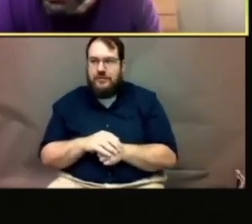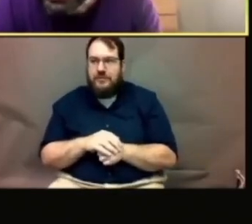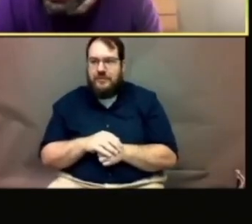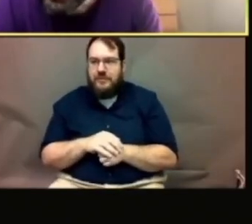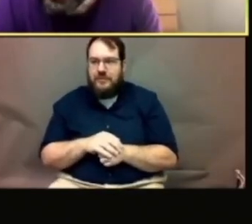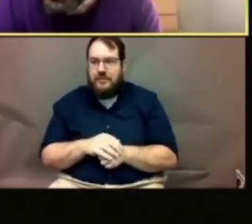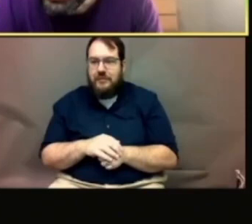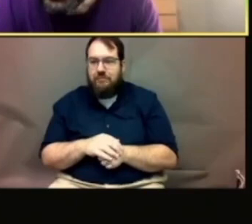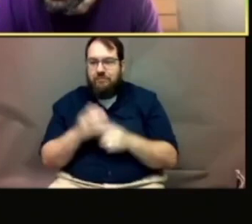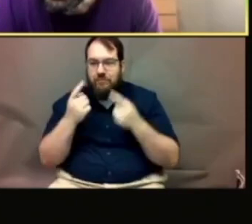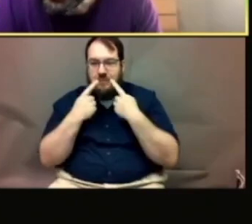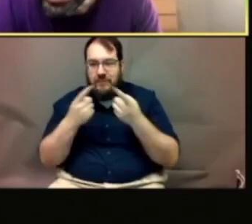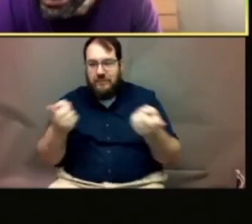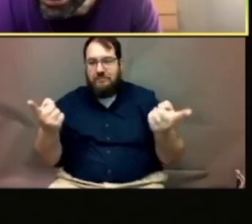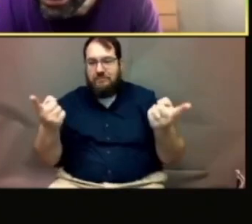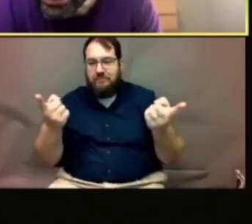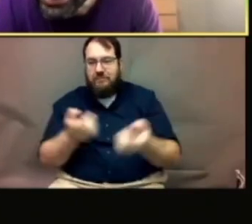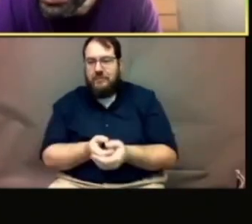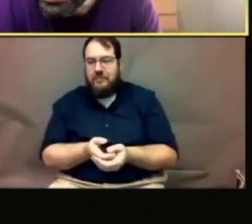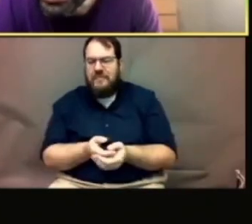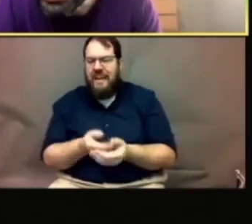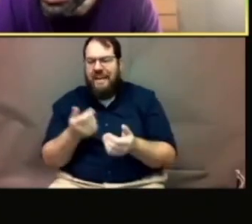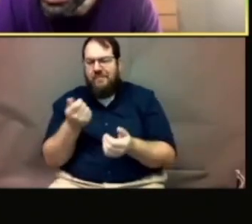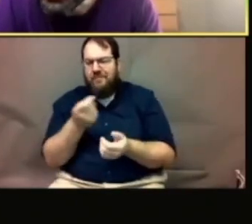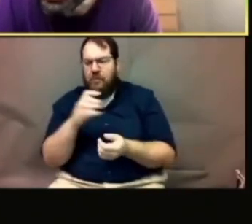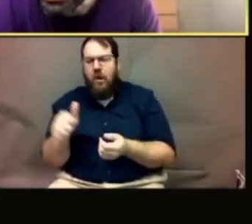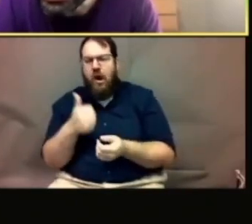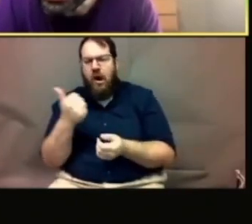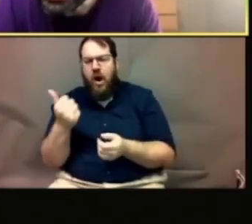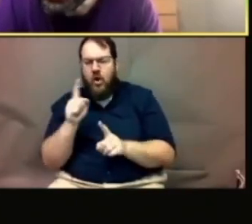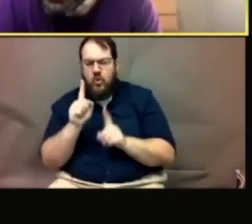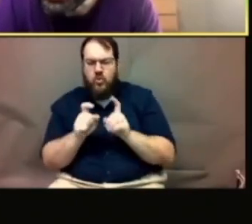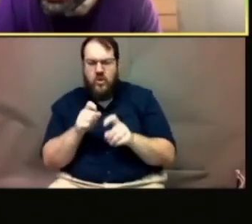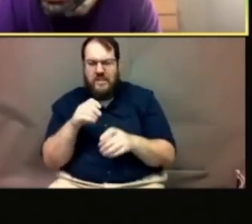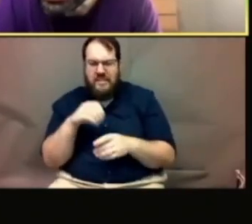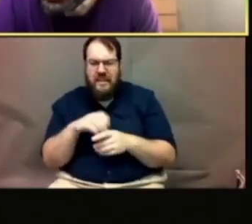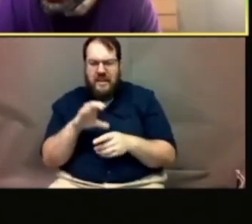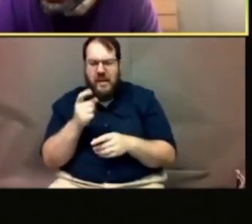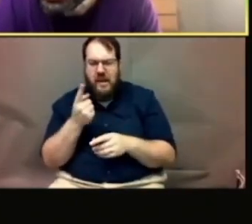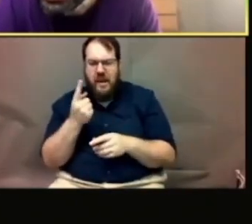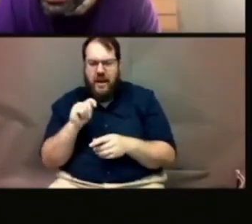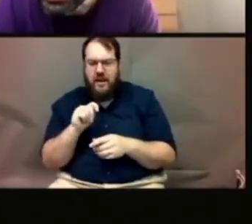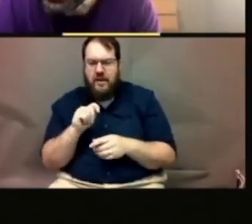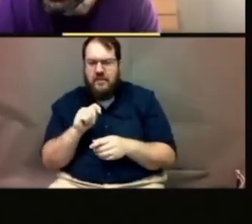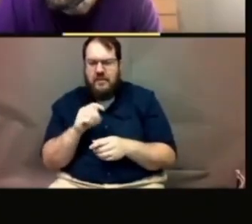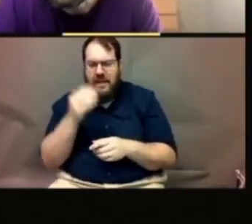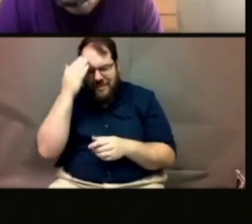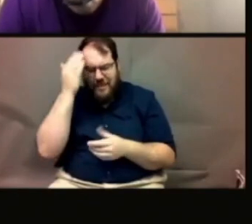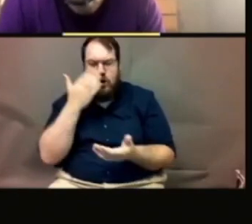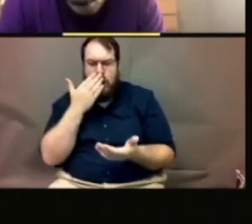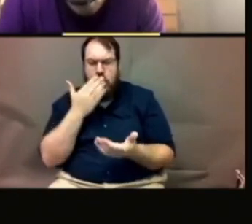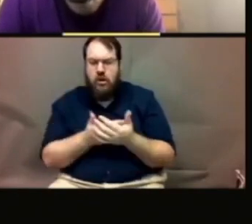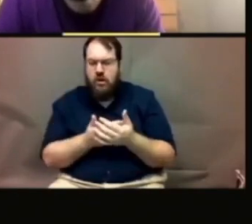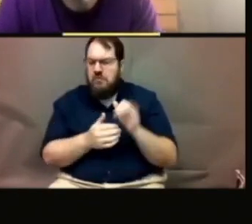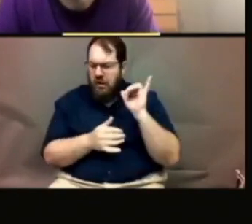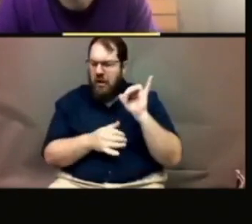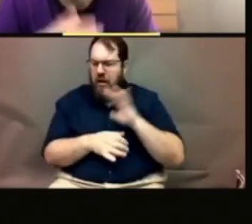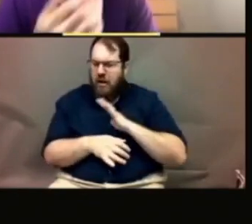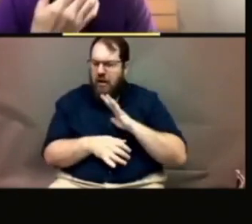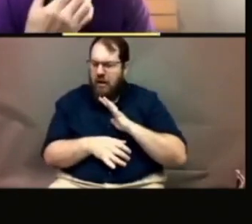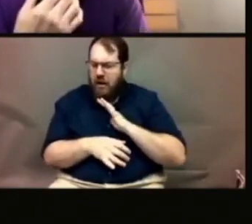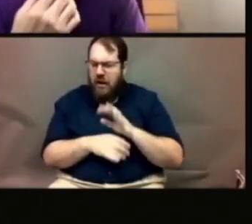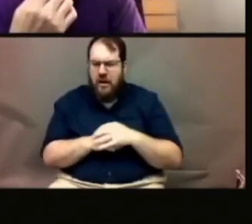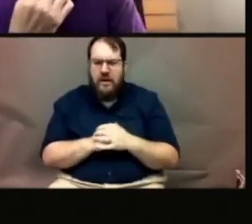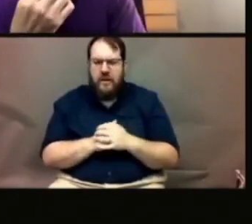Here she is. And Colleen, we have a couple other questions in the chat here that I think are good for you to. Yeah. So we I'll, can I'll pause in a minute for